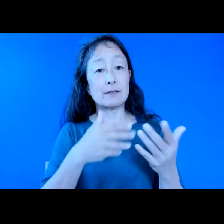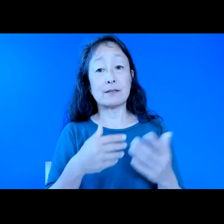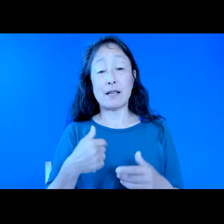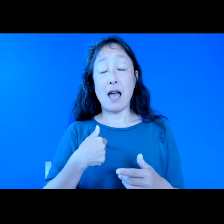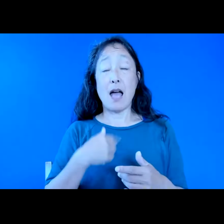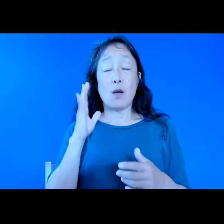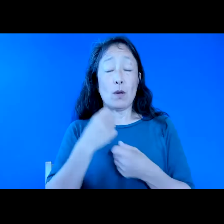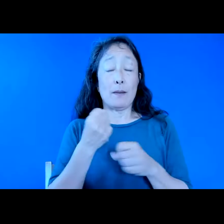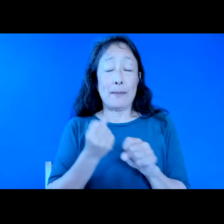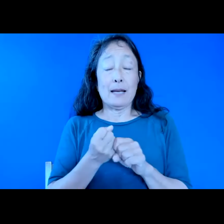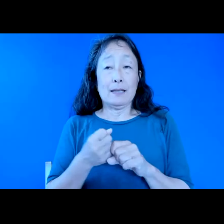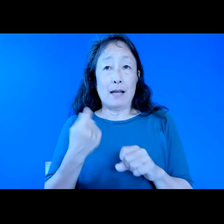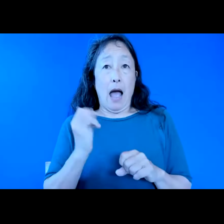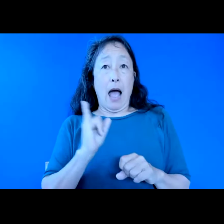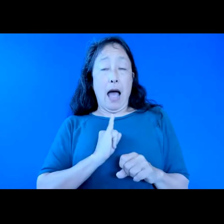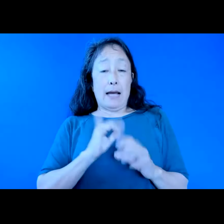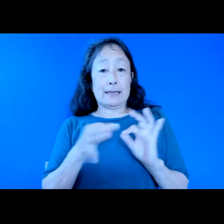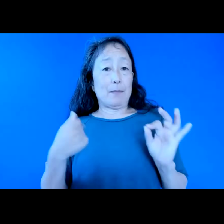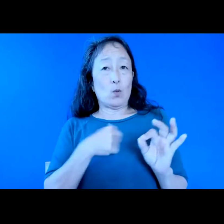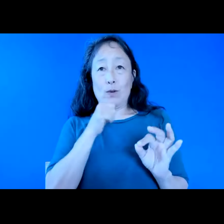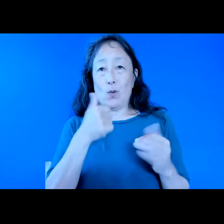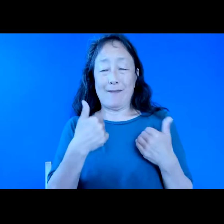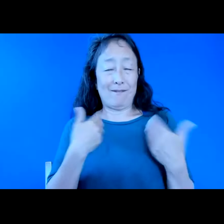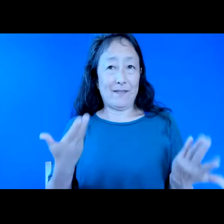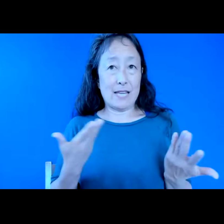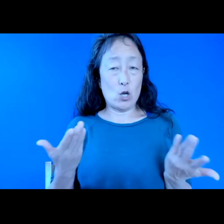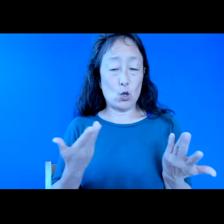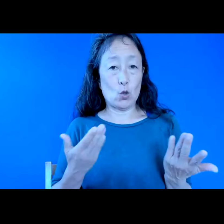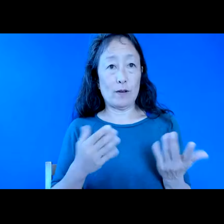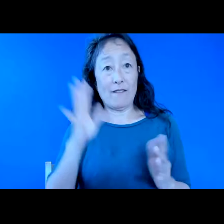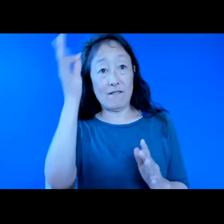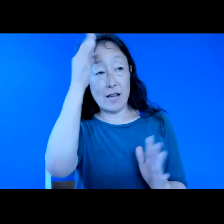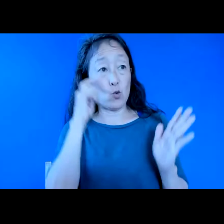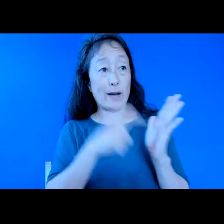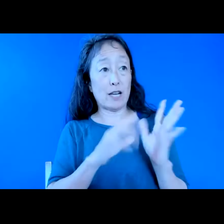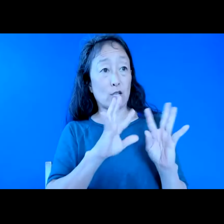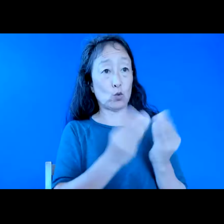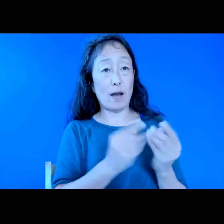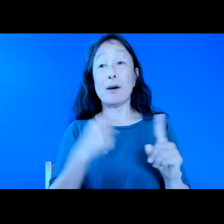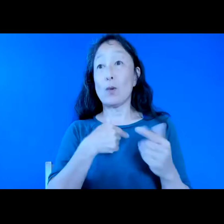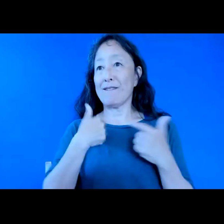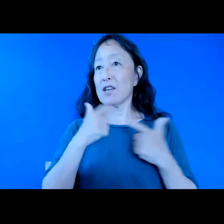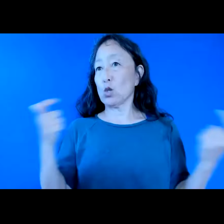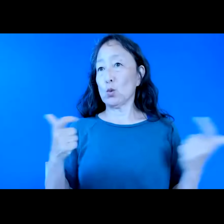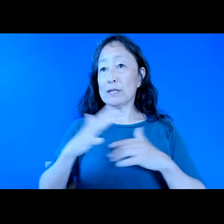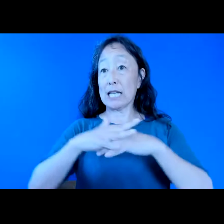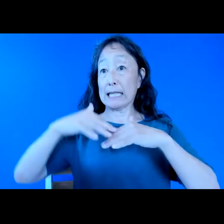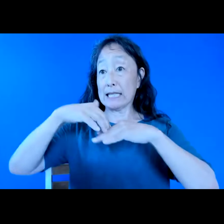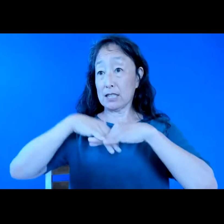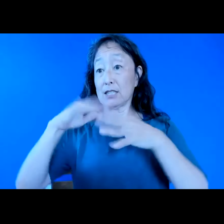tribe any longer or a state, but we have a huge indigenous community. A lot are descendants from the Carlisle School